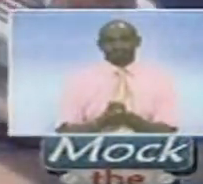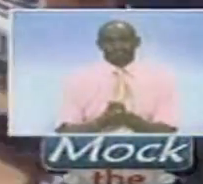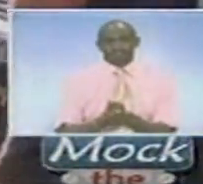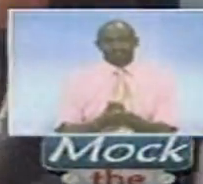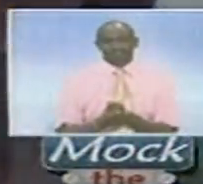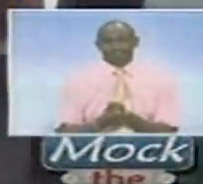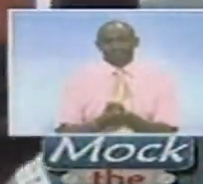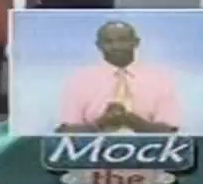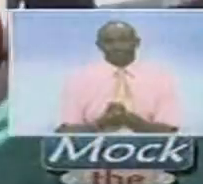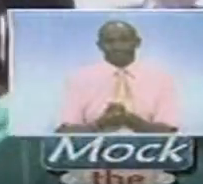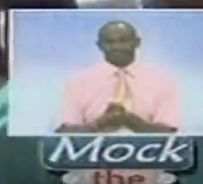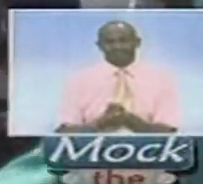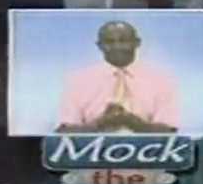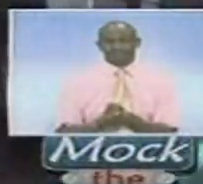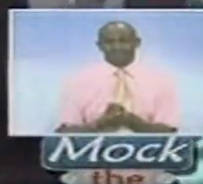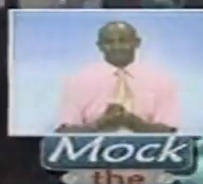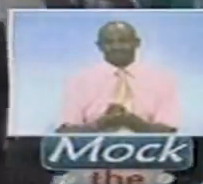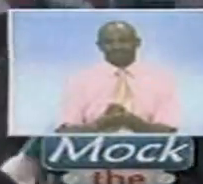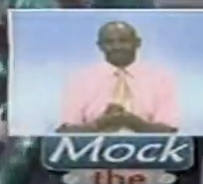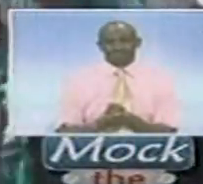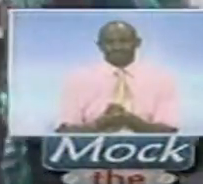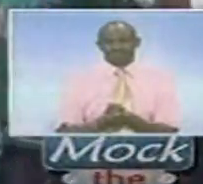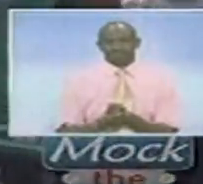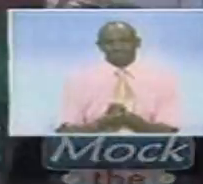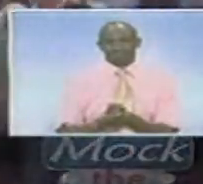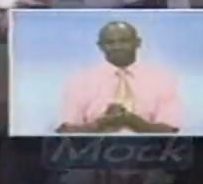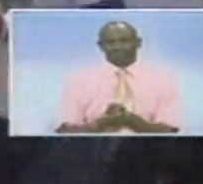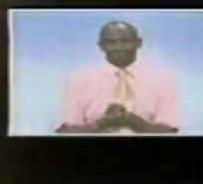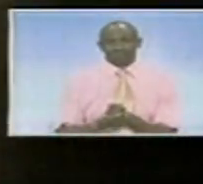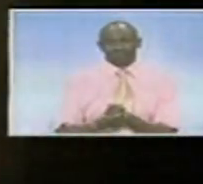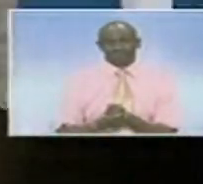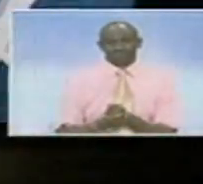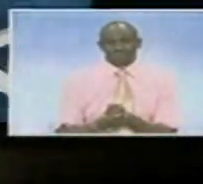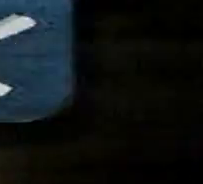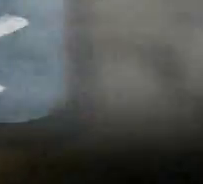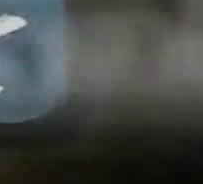Start it. Daddy on the chain.